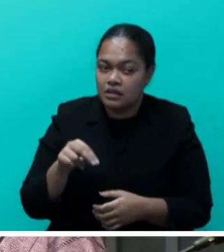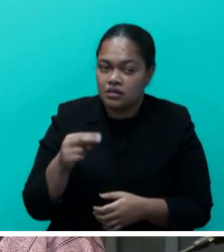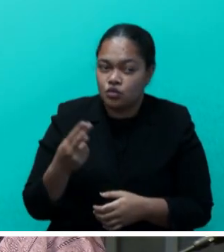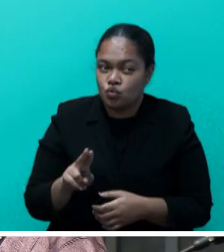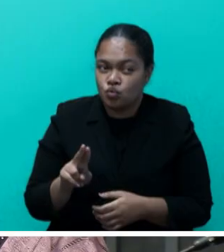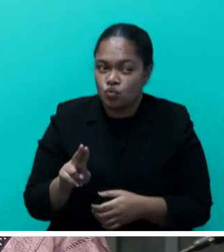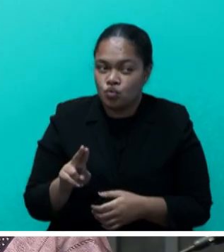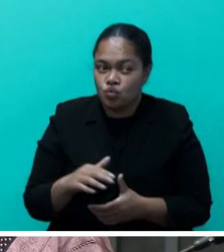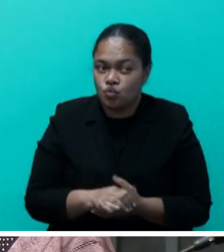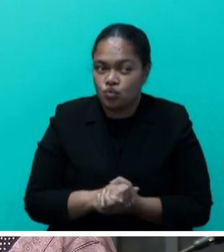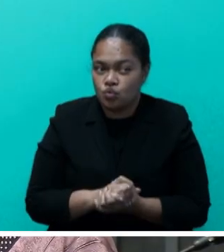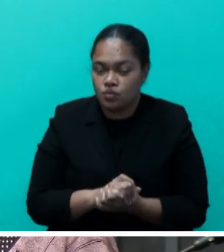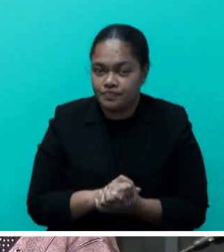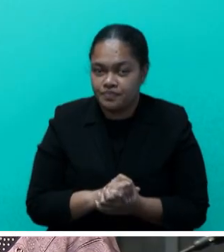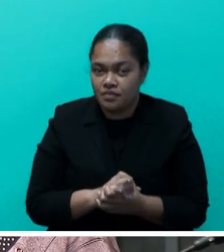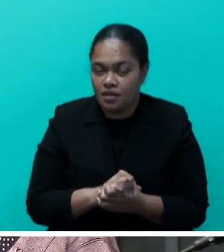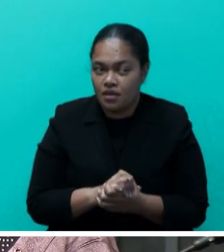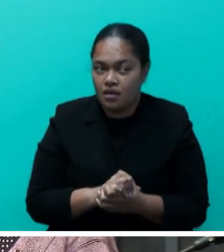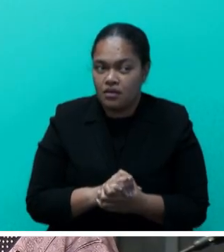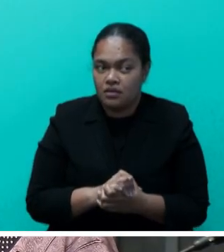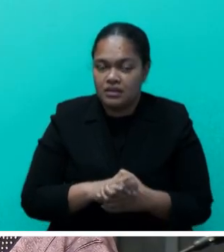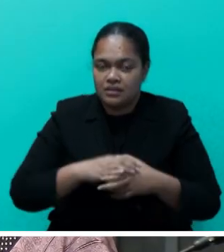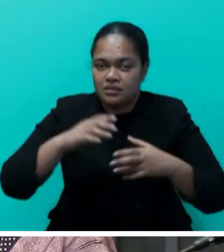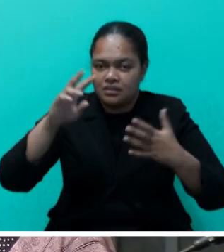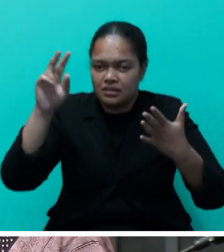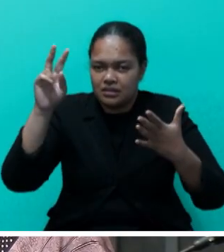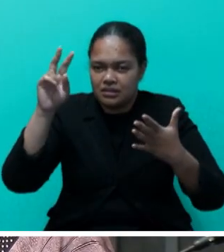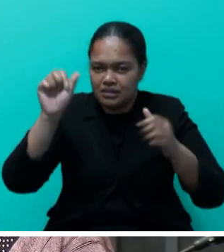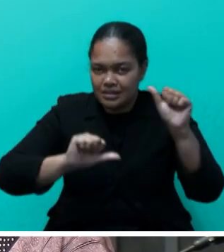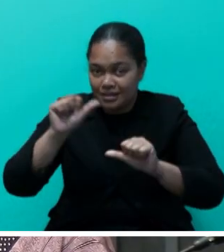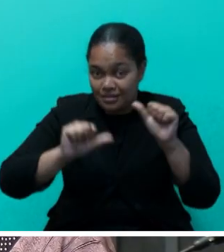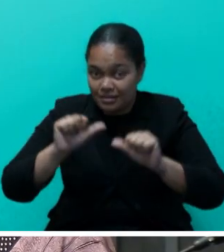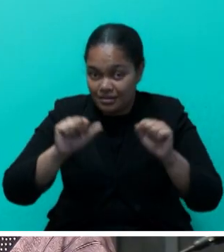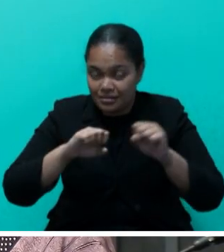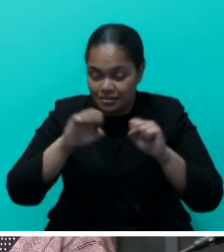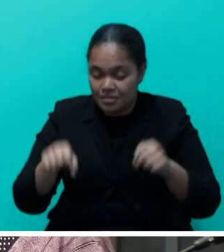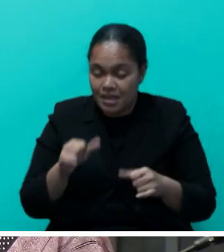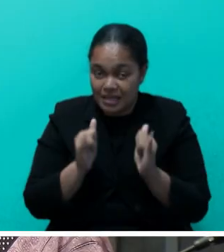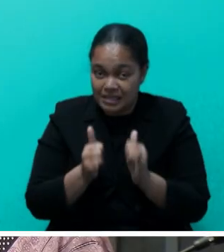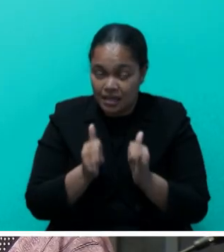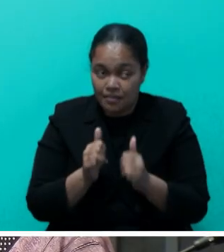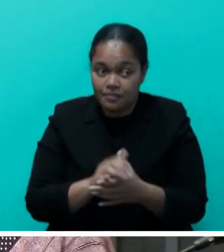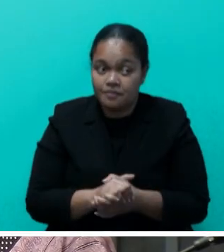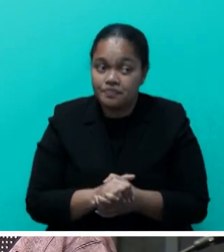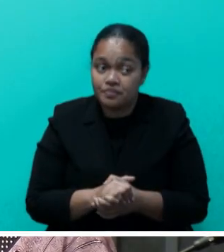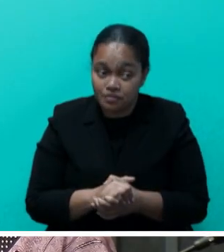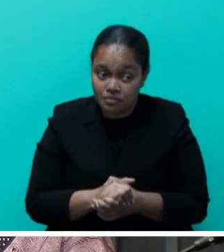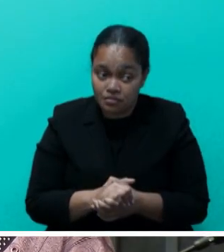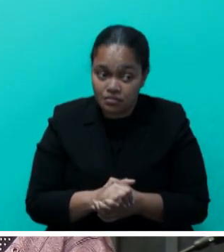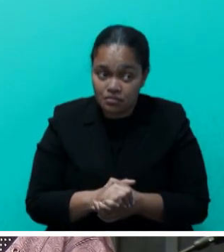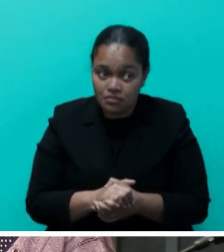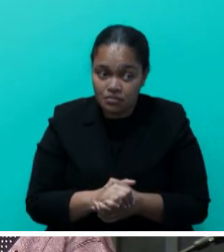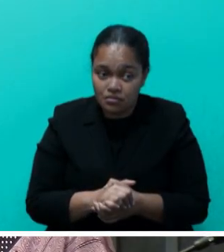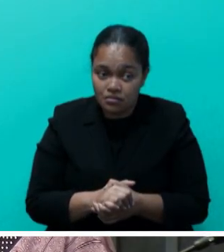reintroduce the scaling system in the national examination system. We intend to